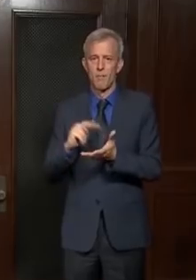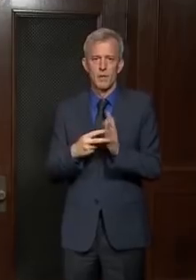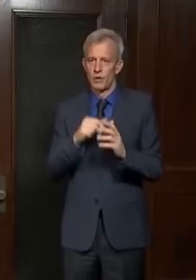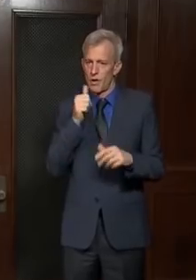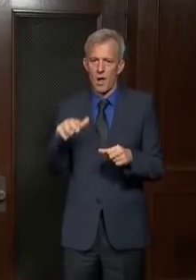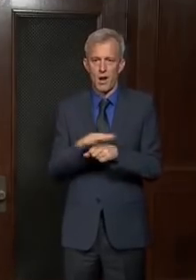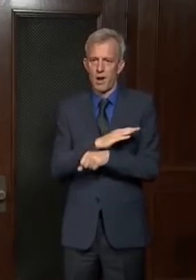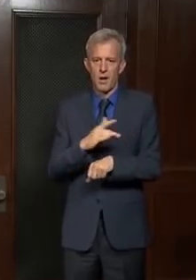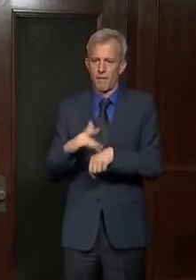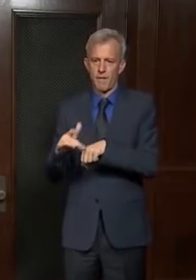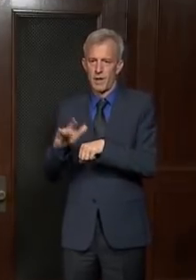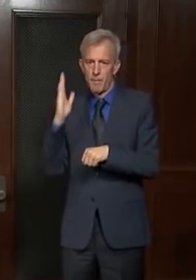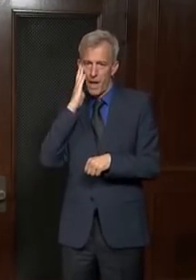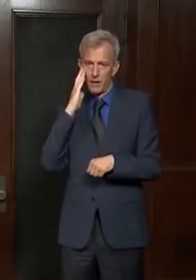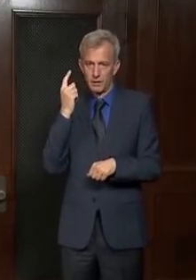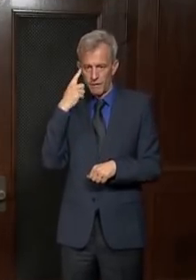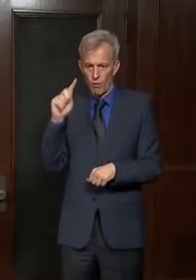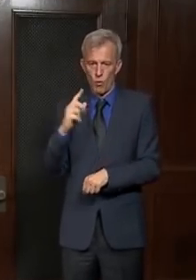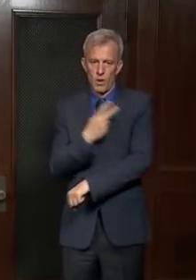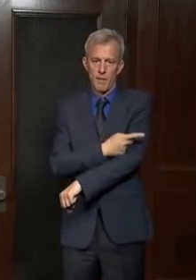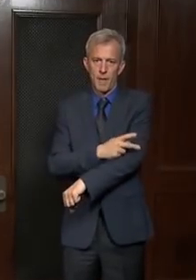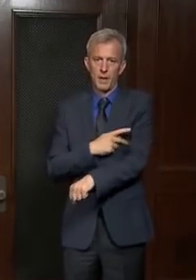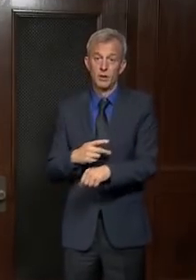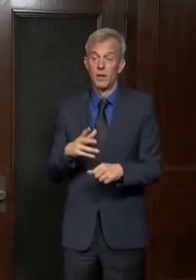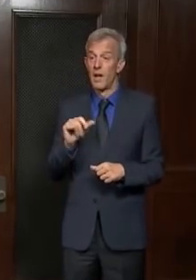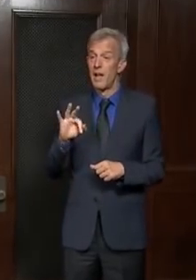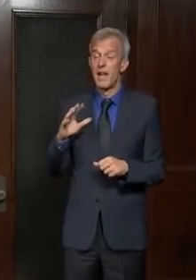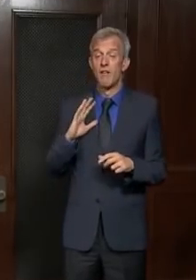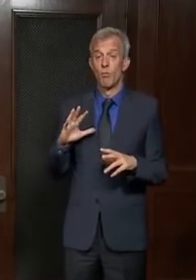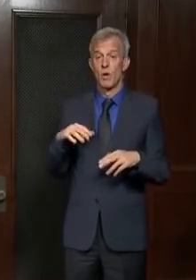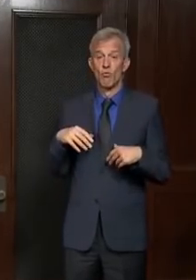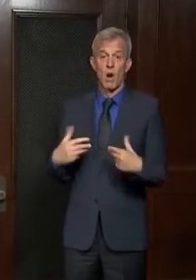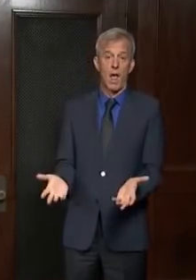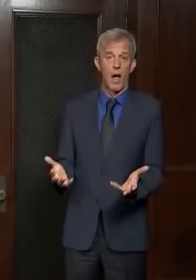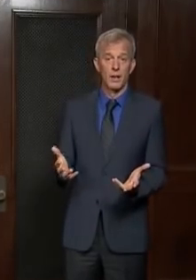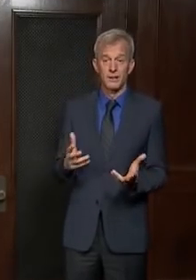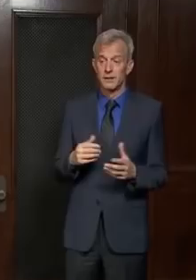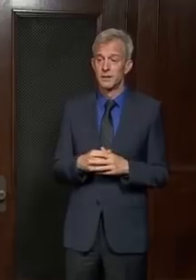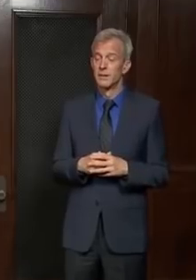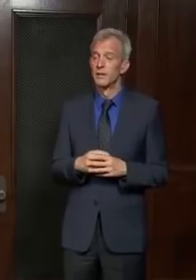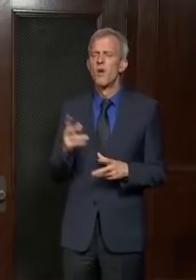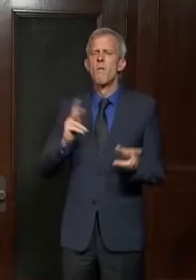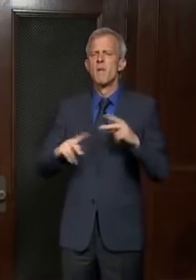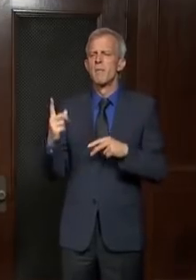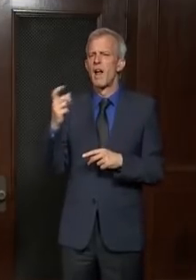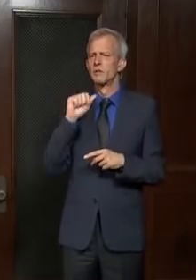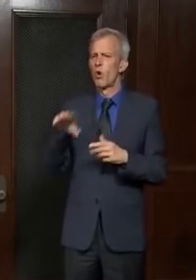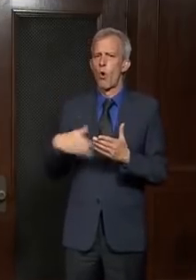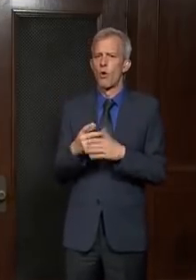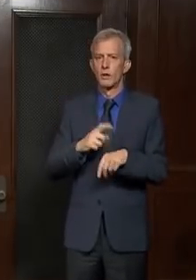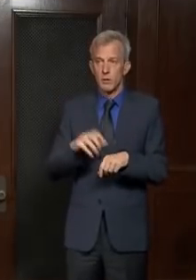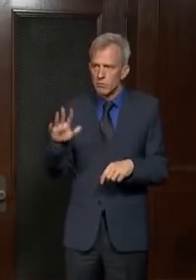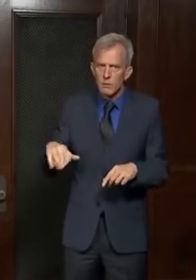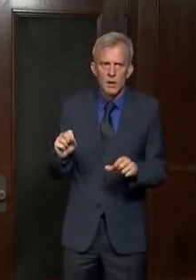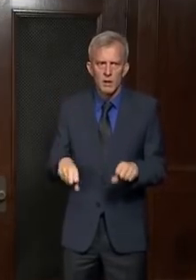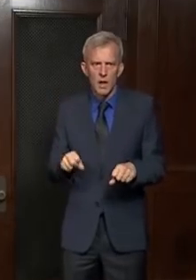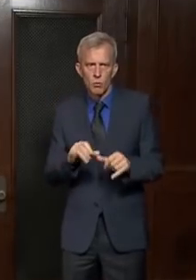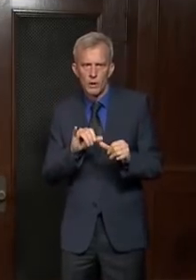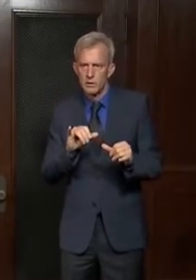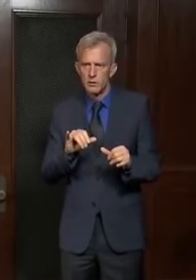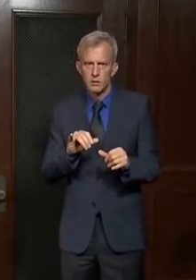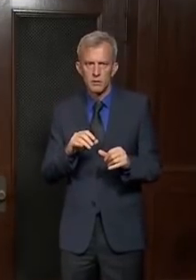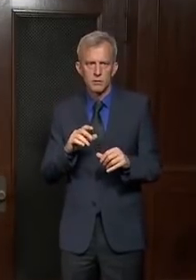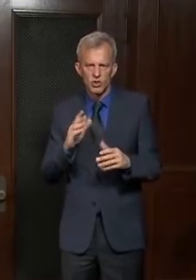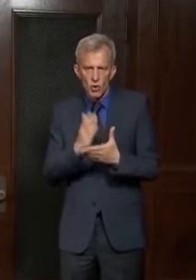have. And we have numbers for what relaxing our aggressive measures might mean. Folks have asked me all the time, can we stop now? What if we just